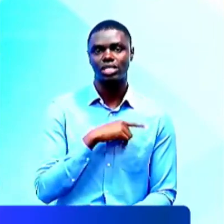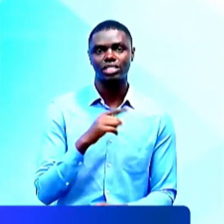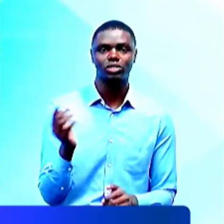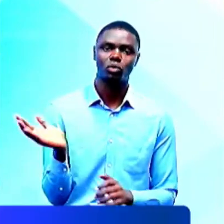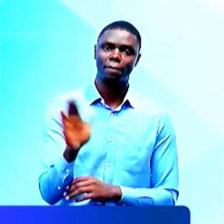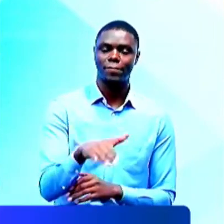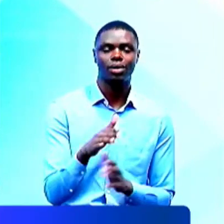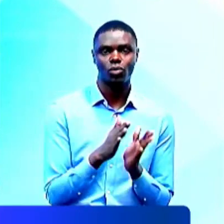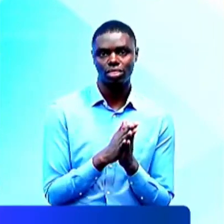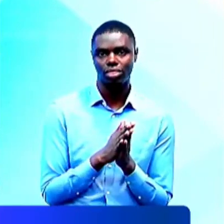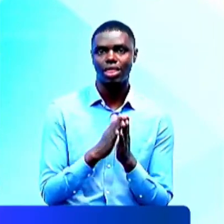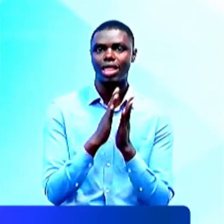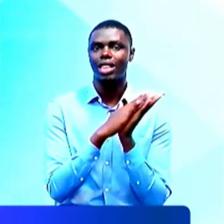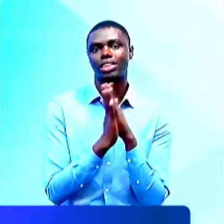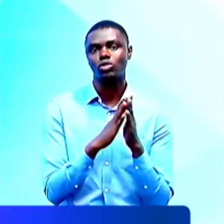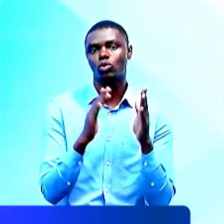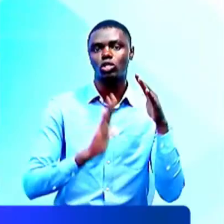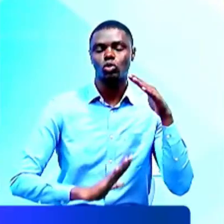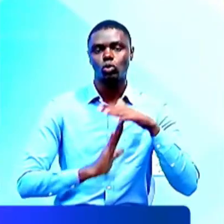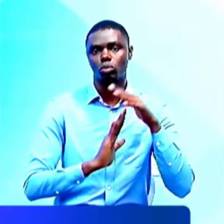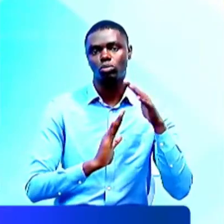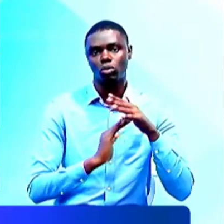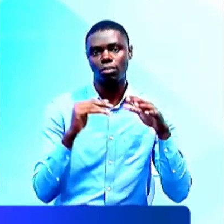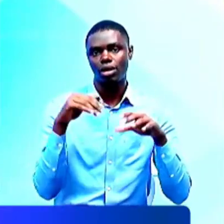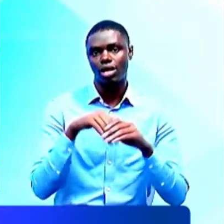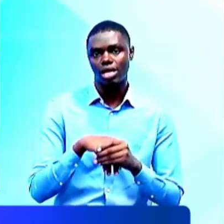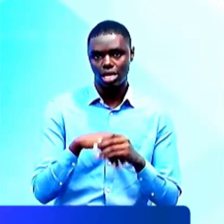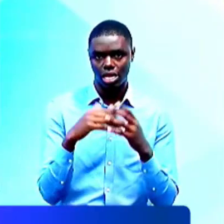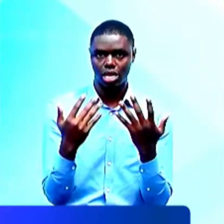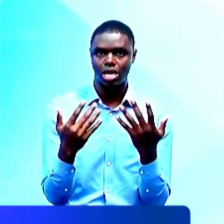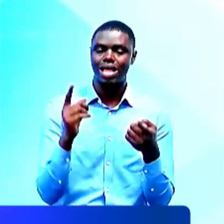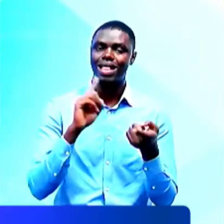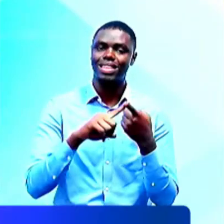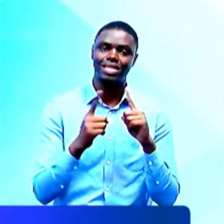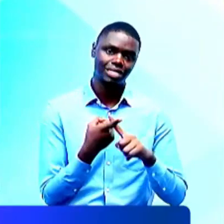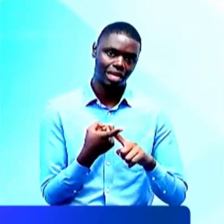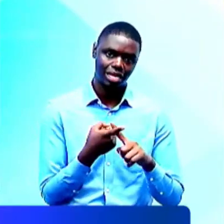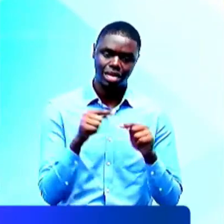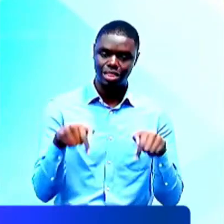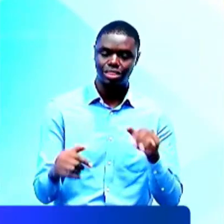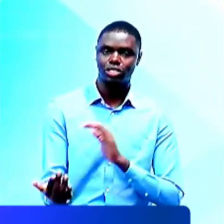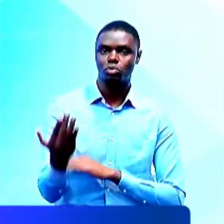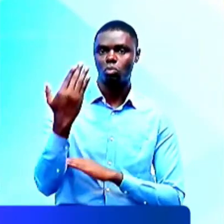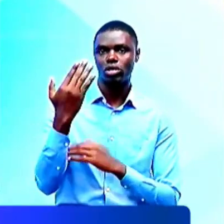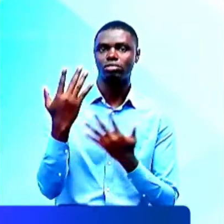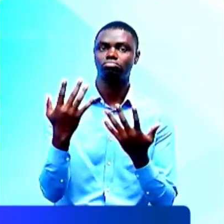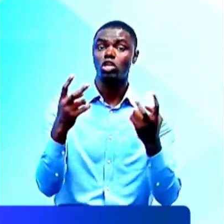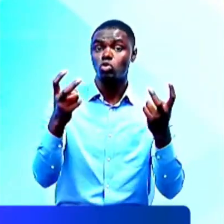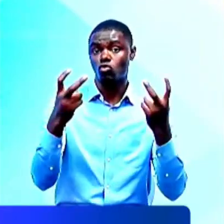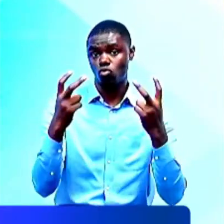the stories that are making headlines in the Standard this morning. Dear viewer, we'll be back.